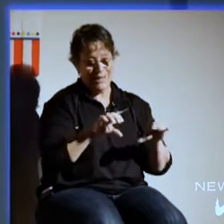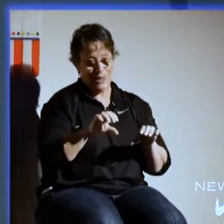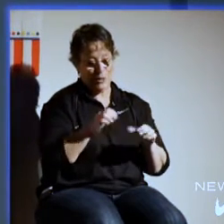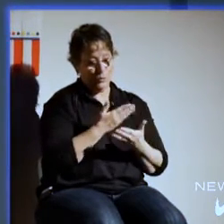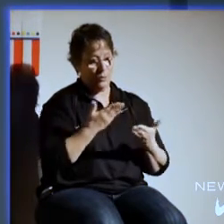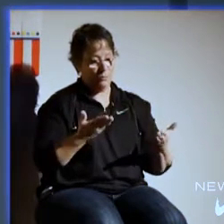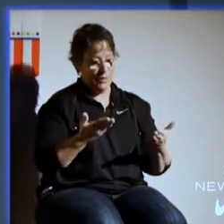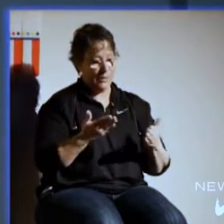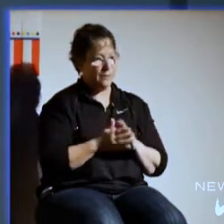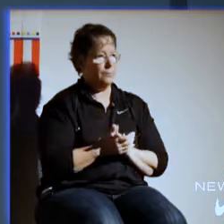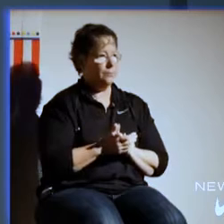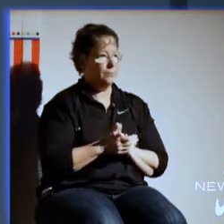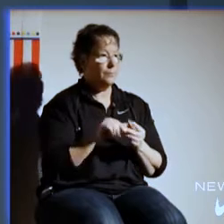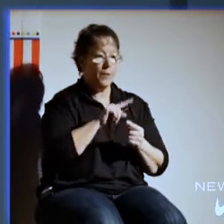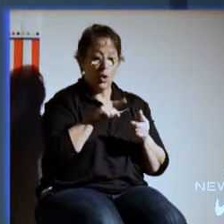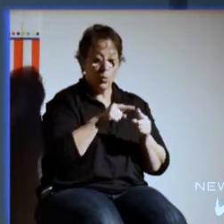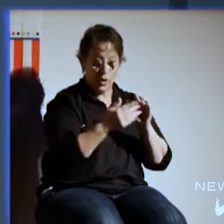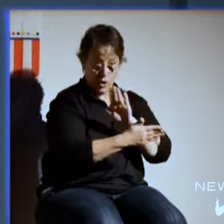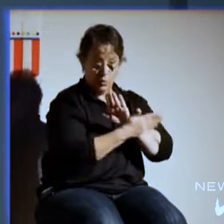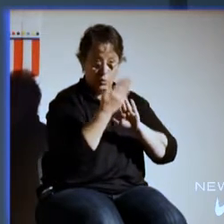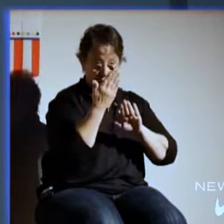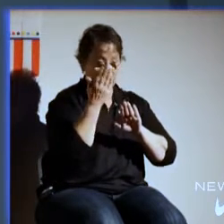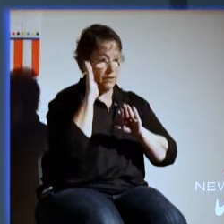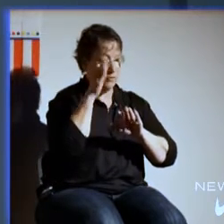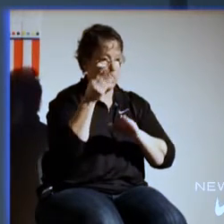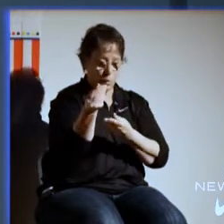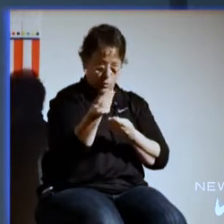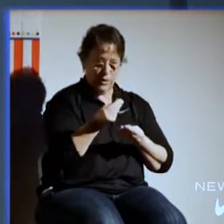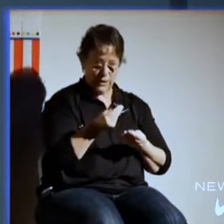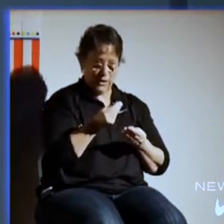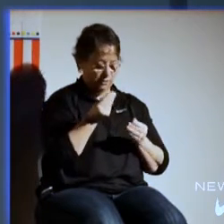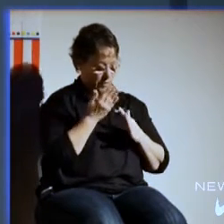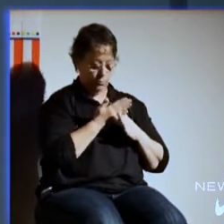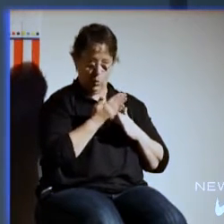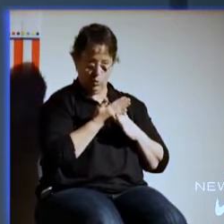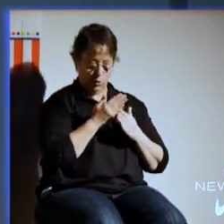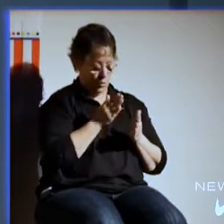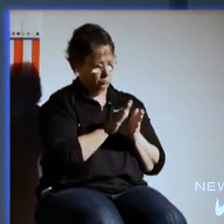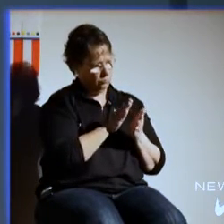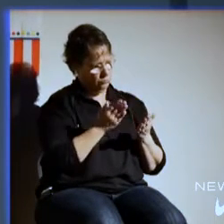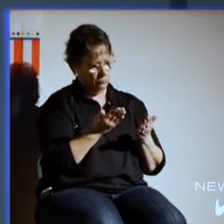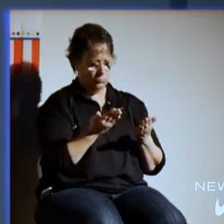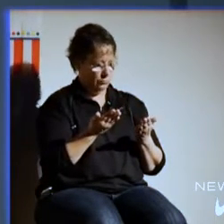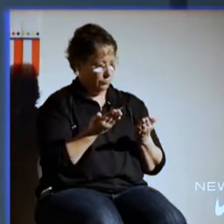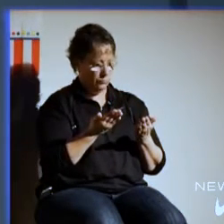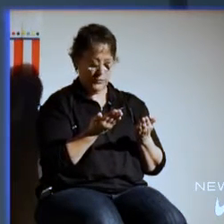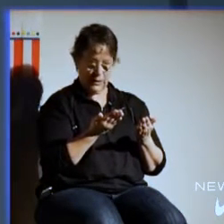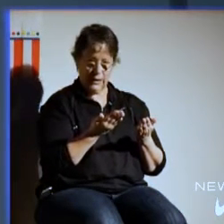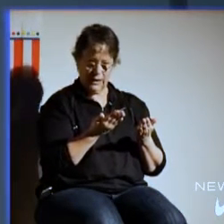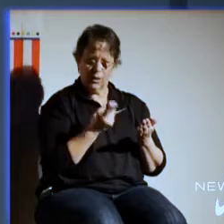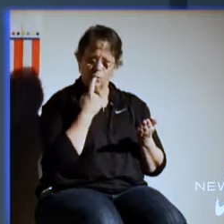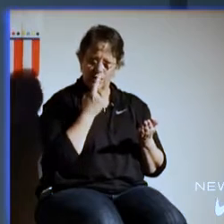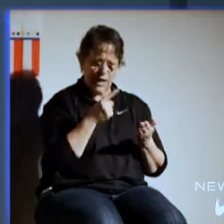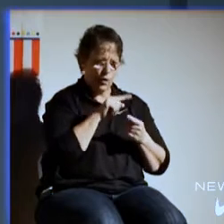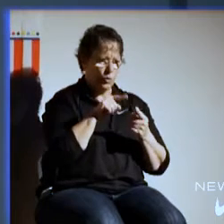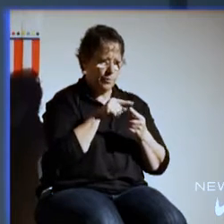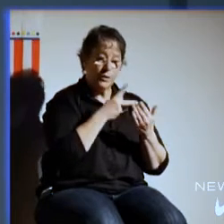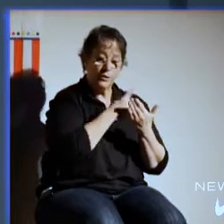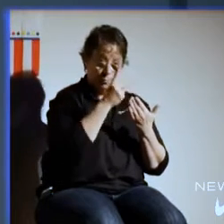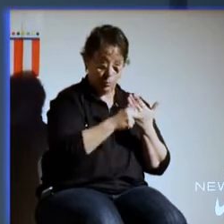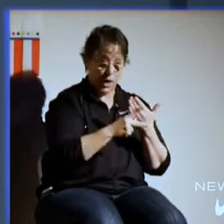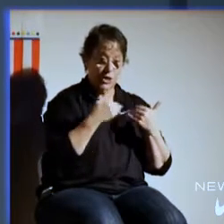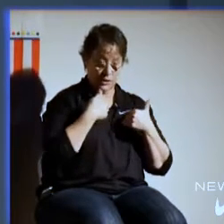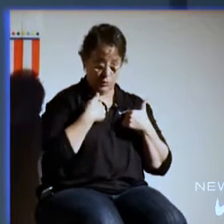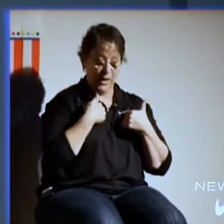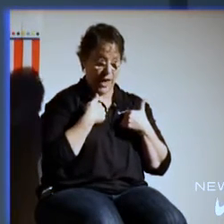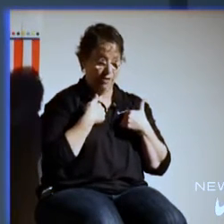On the way out today, you're going to receive a little brochure. It's going to tell you about some projects that we have